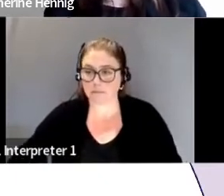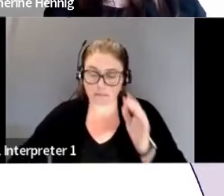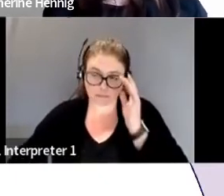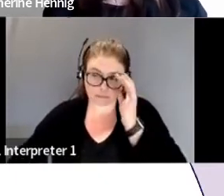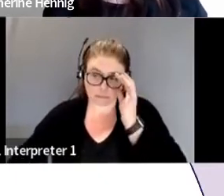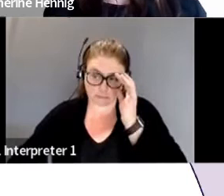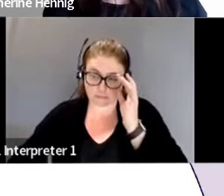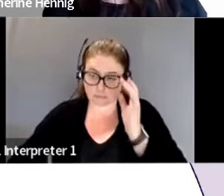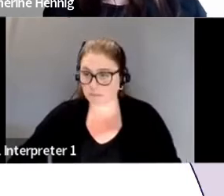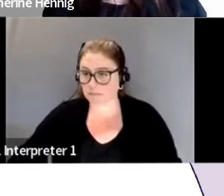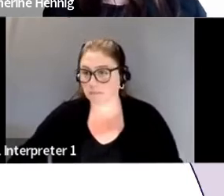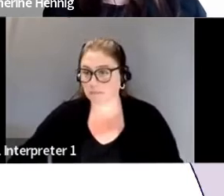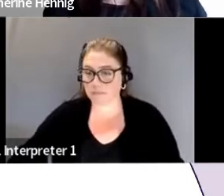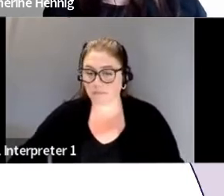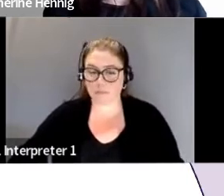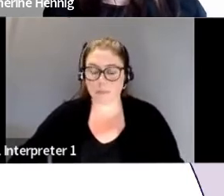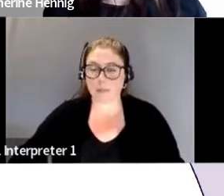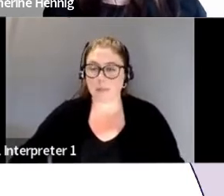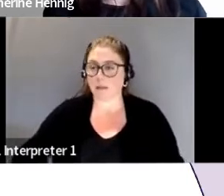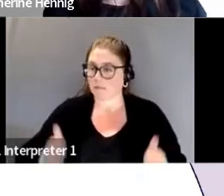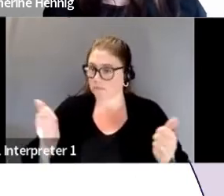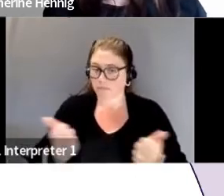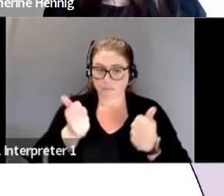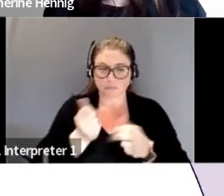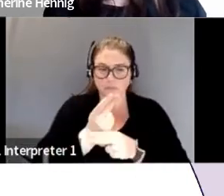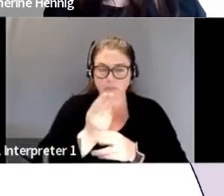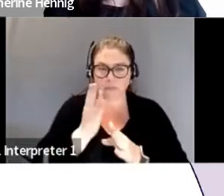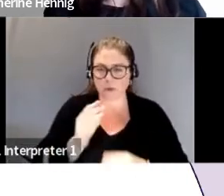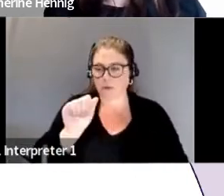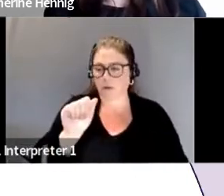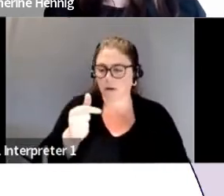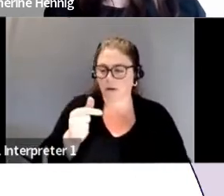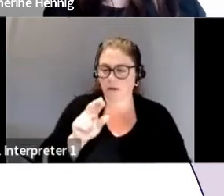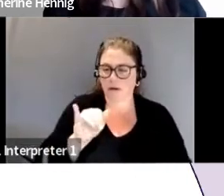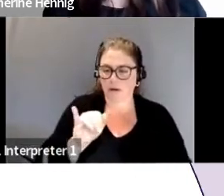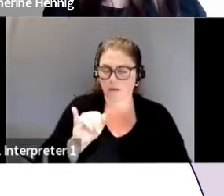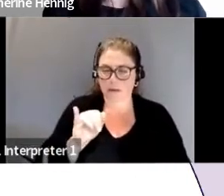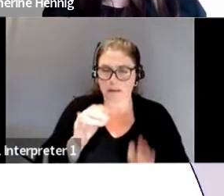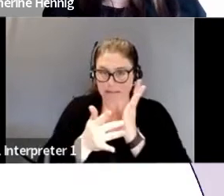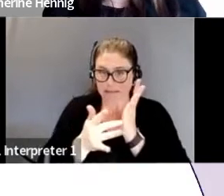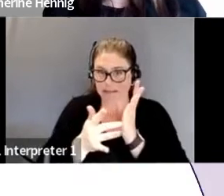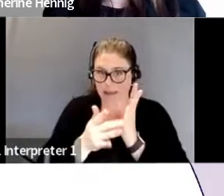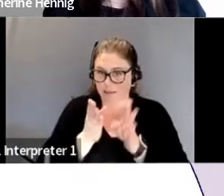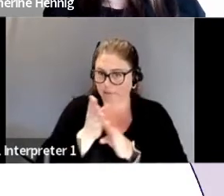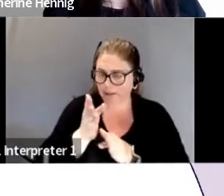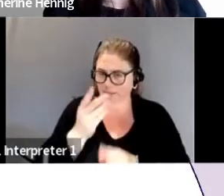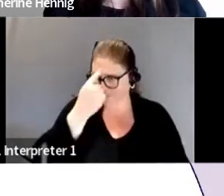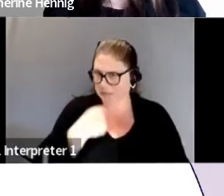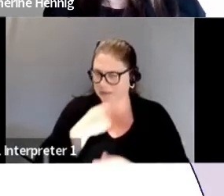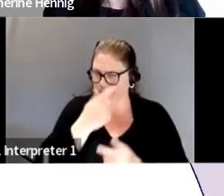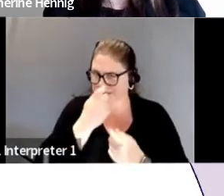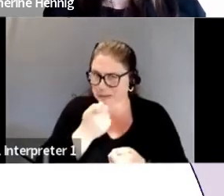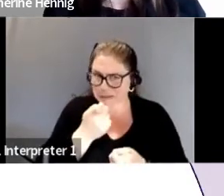Perfect. So we've got a lot of users in the AgriTech field, which is, for me, is very interesting because I never had